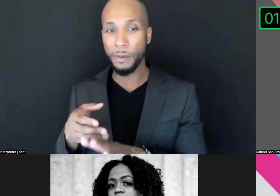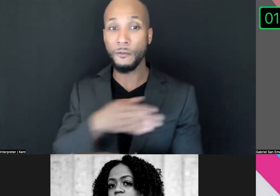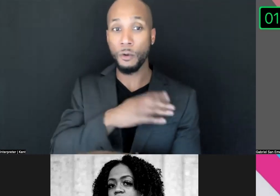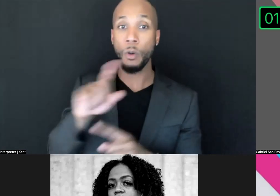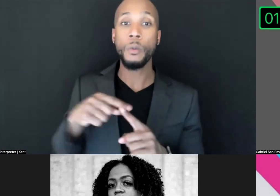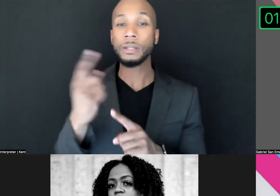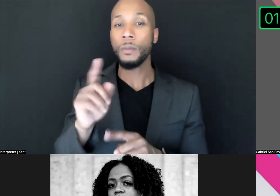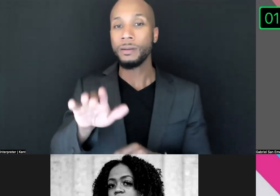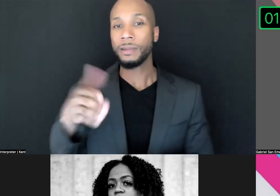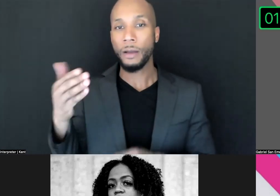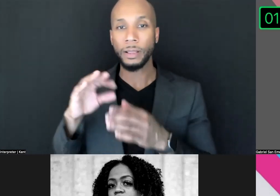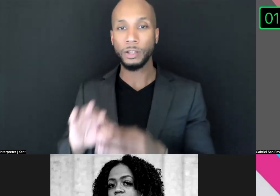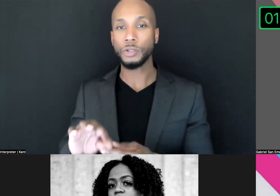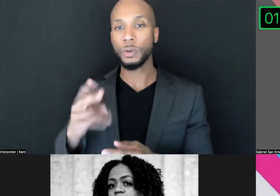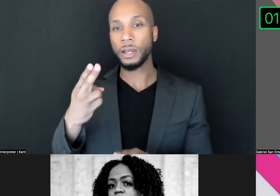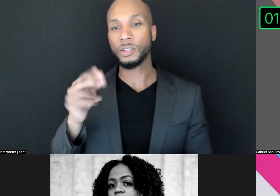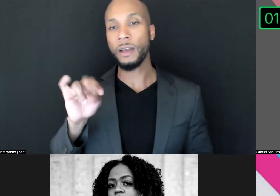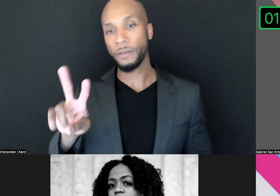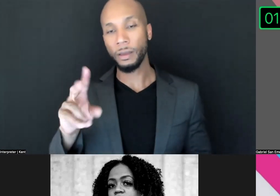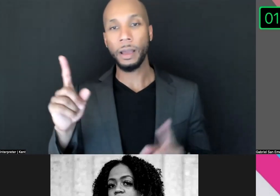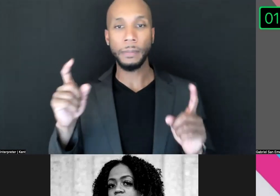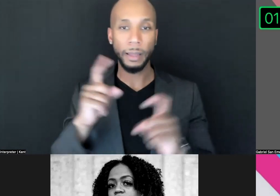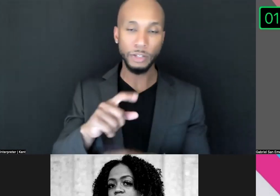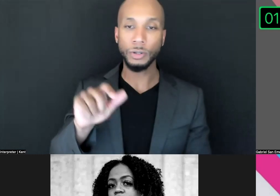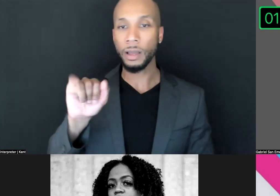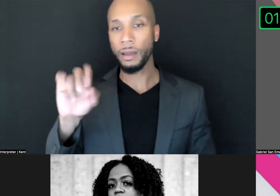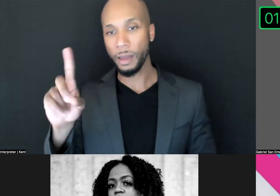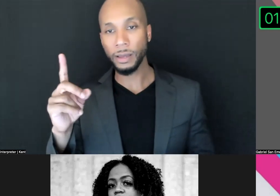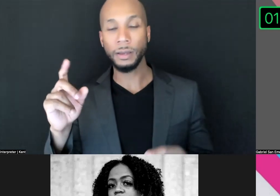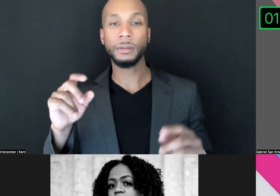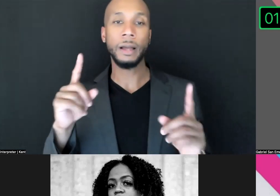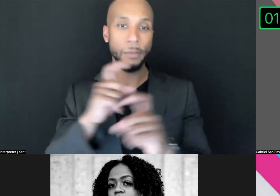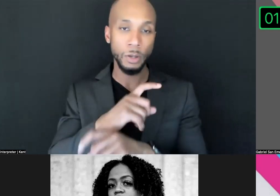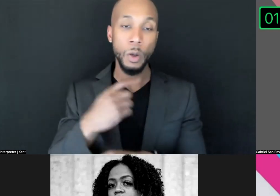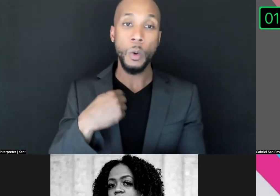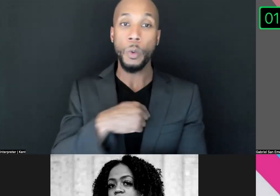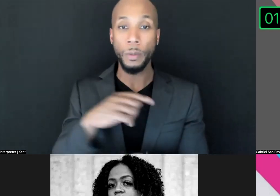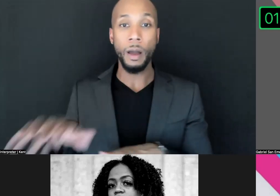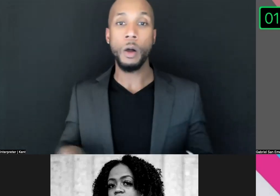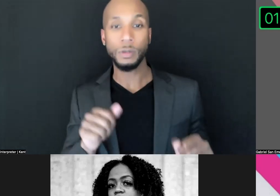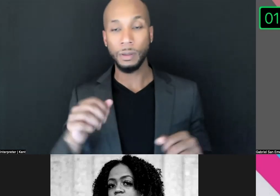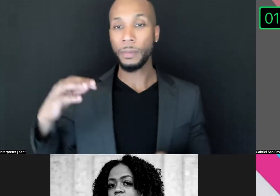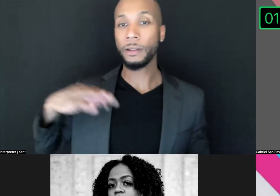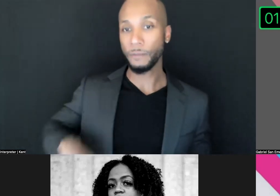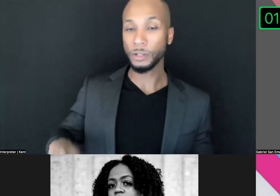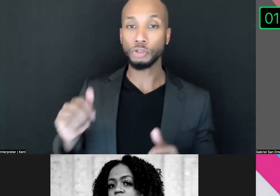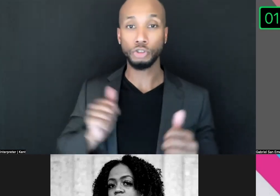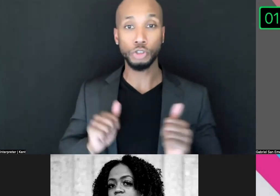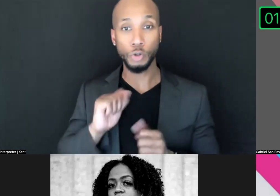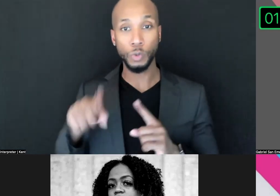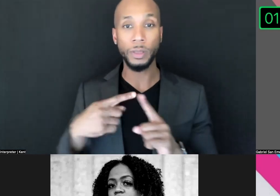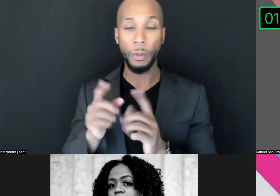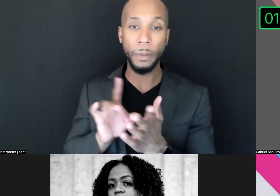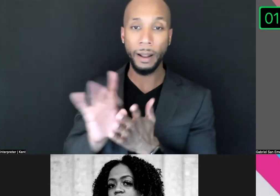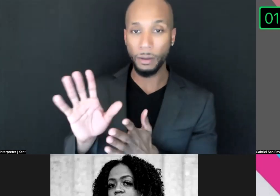of HIV, complications from HIV and AIDS, we would do benefit shows when they were put out of their homes. We would make sure